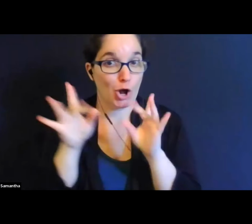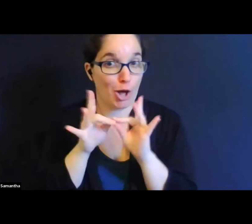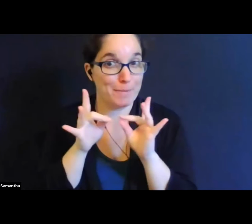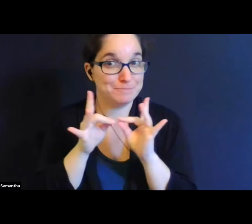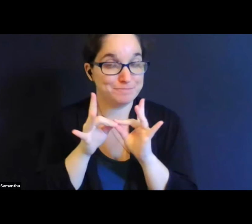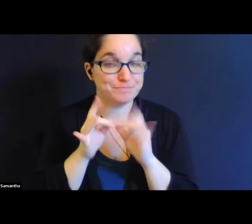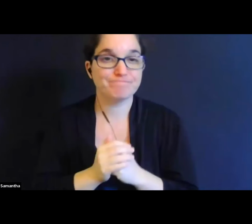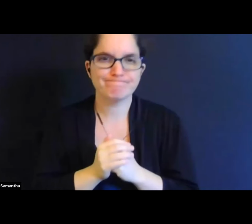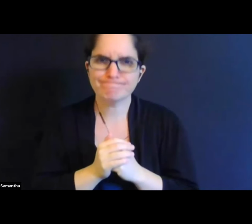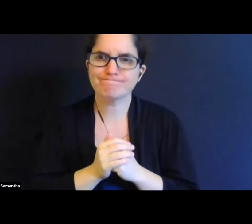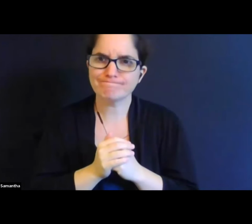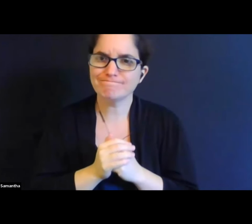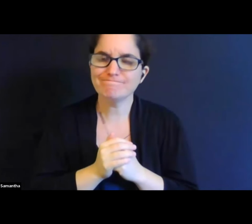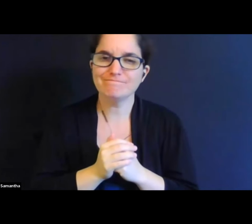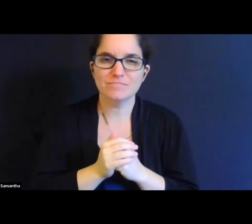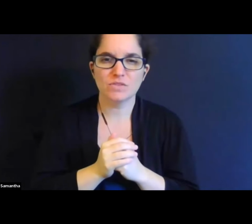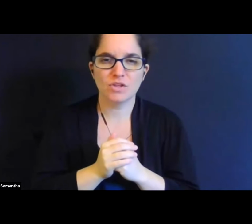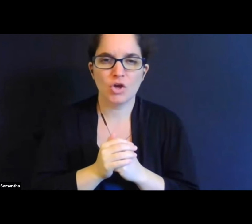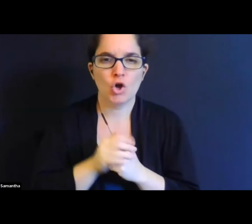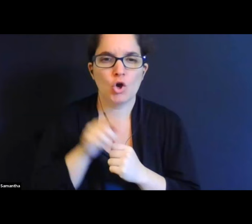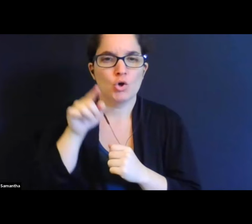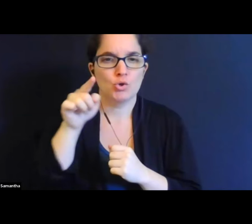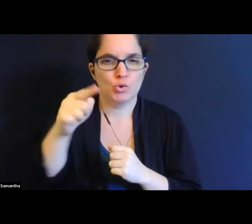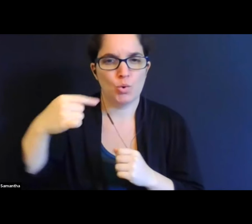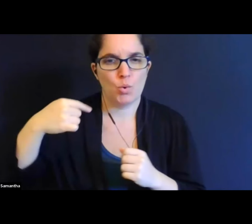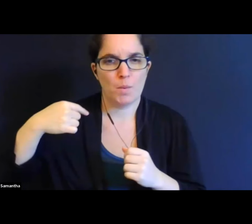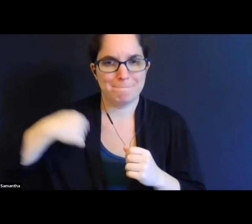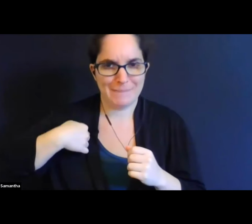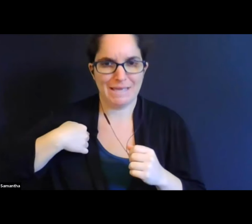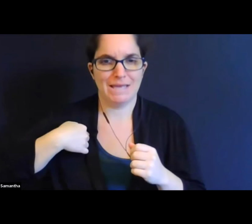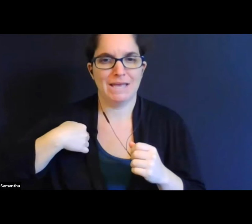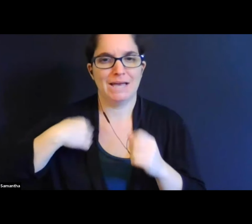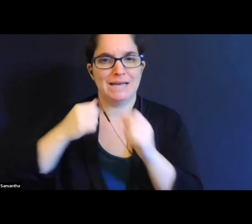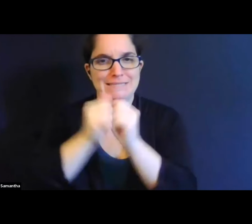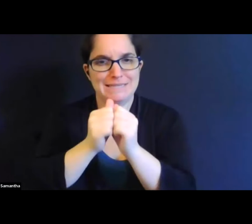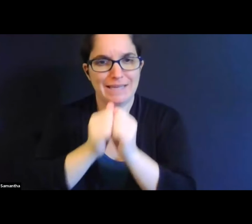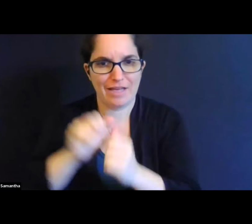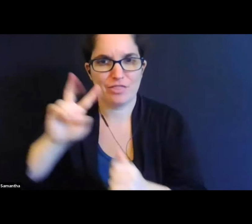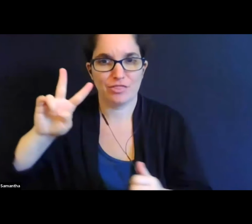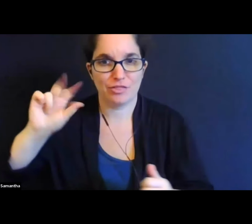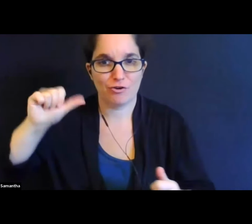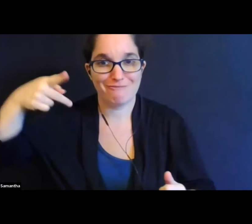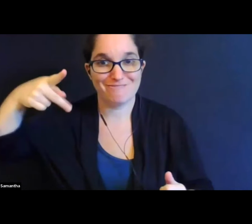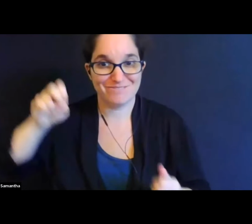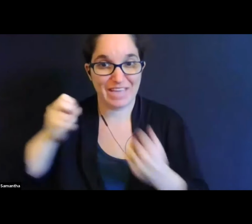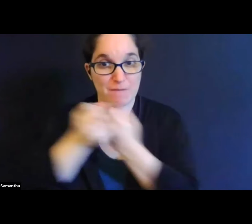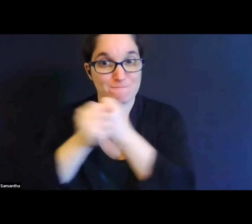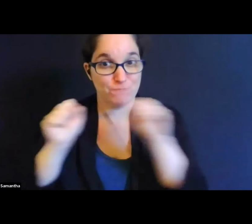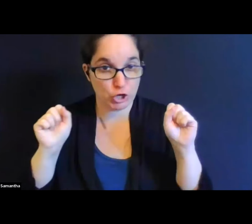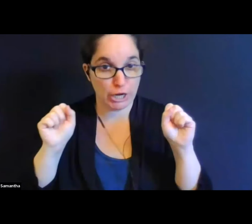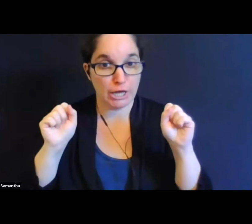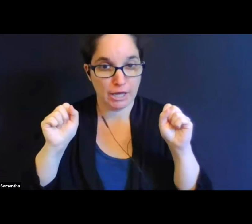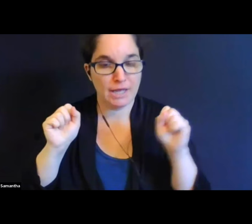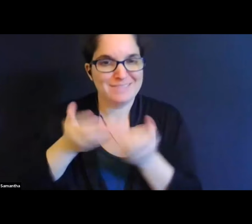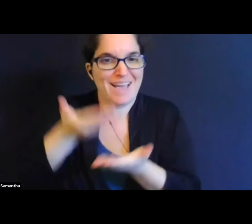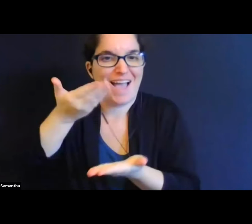our You and Me Together Vape Free is evidence based. The Smart Talk mirrors it. So, and I know Sharon